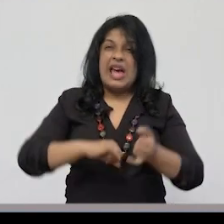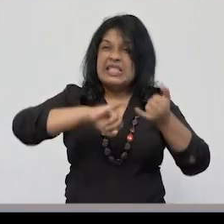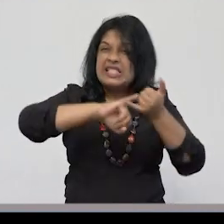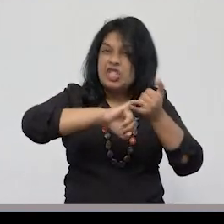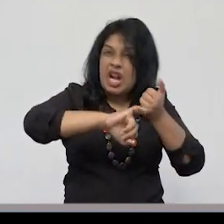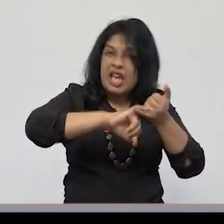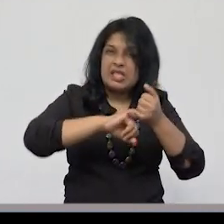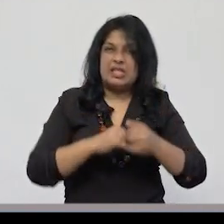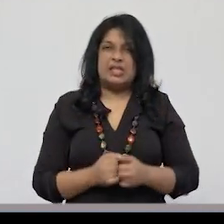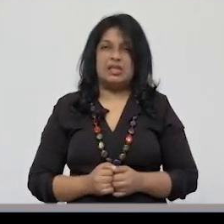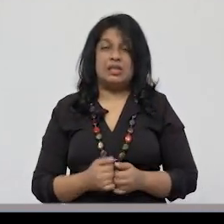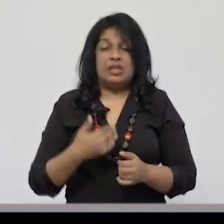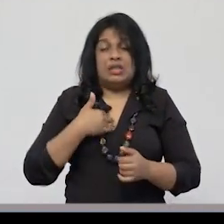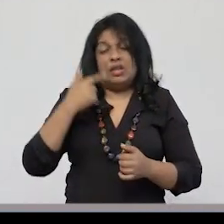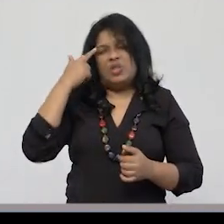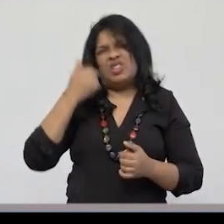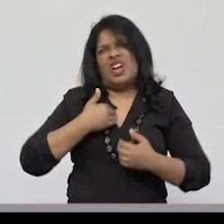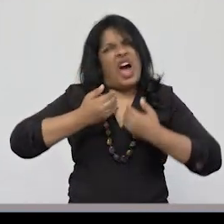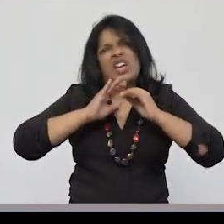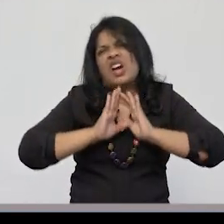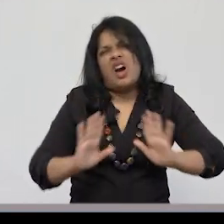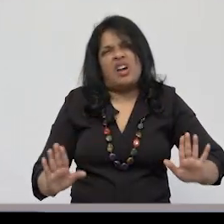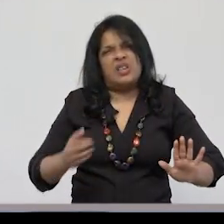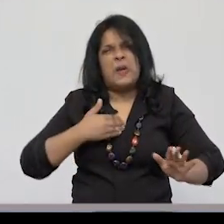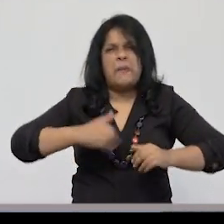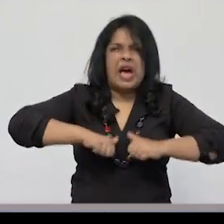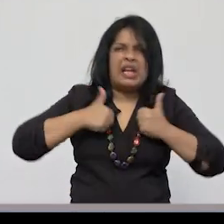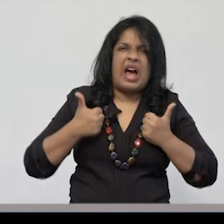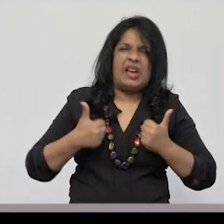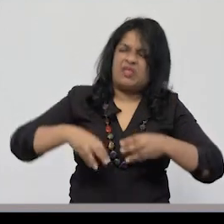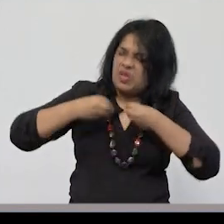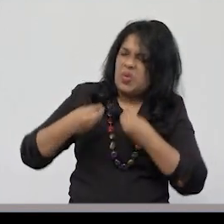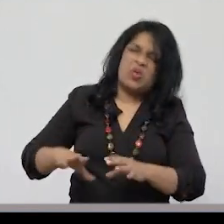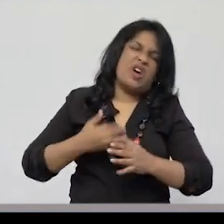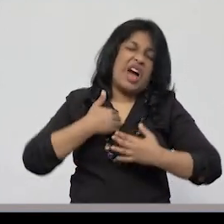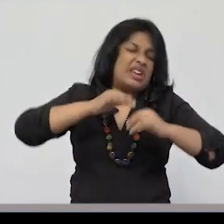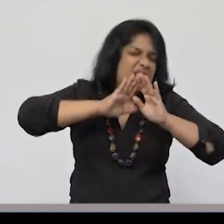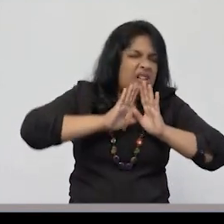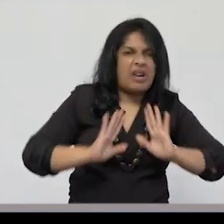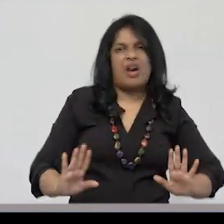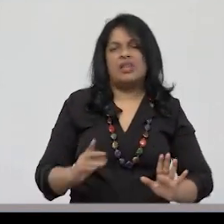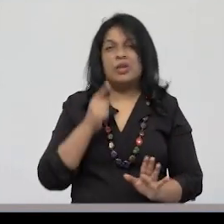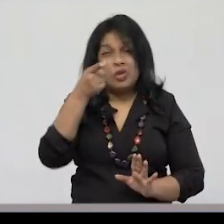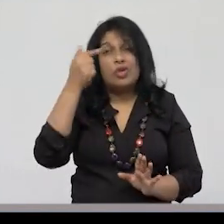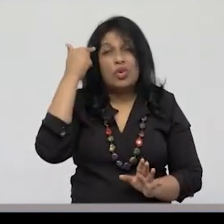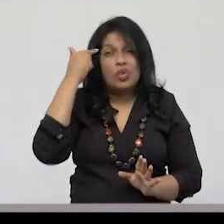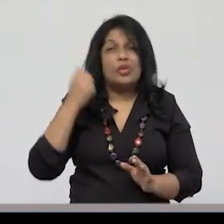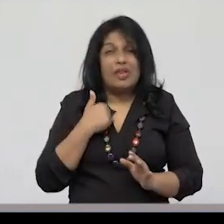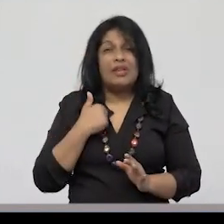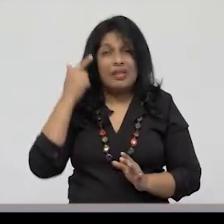you can't bear it, I want to tell you, it's because you're not yoked with Christ properly.